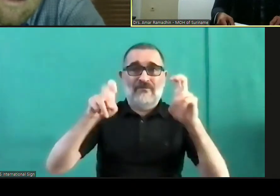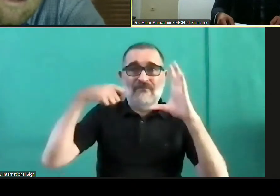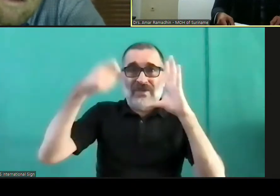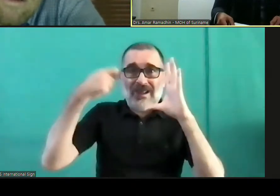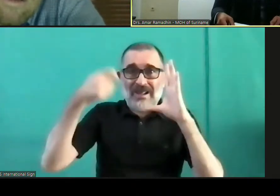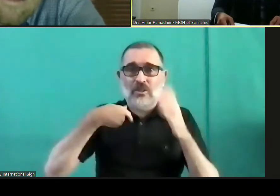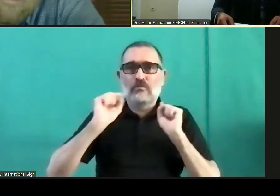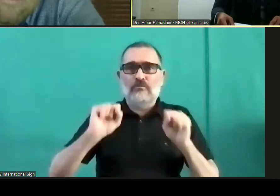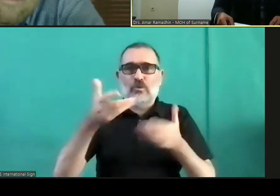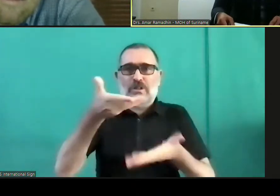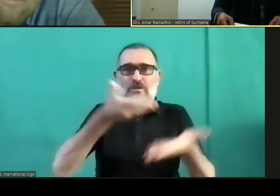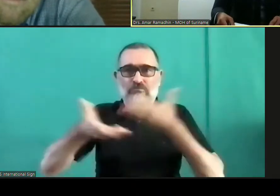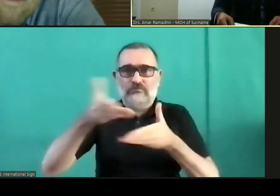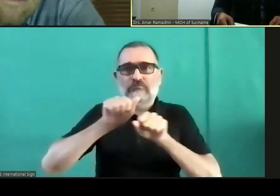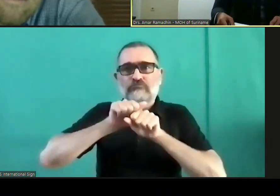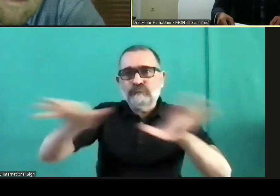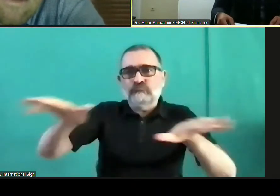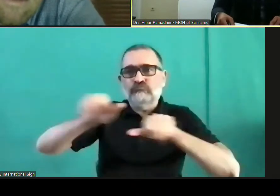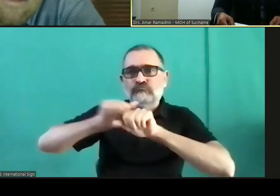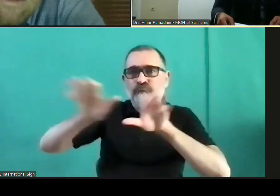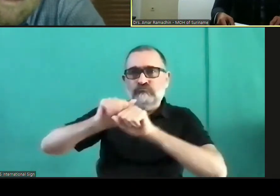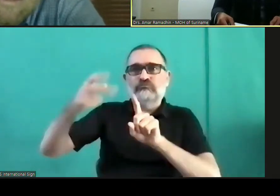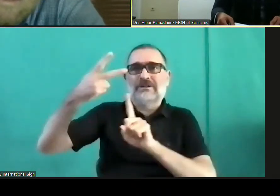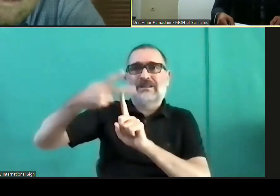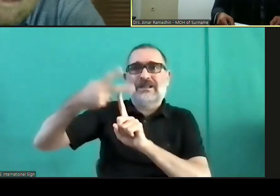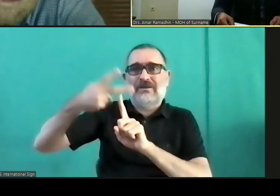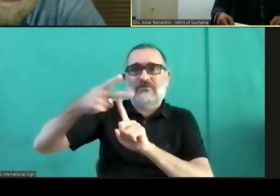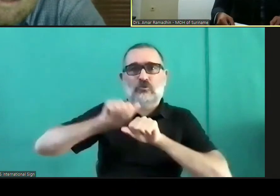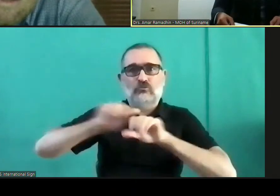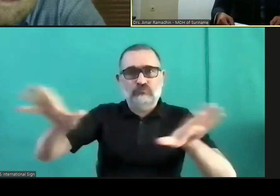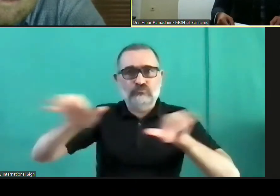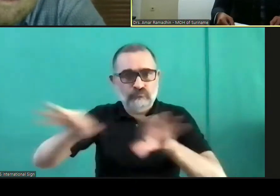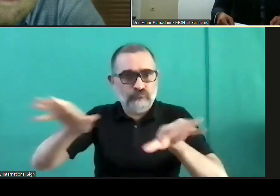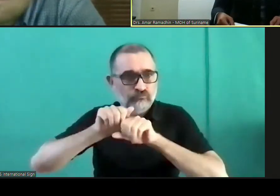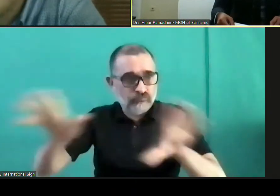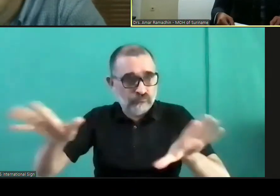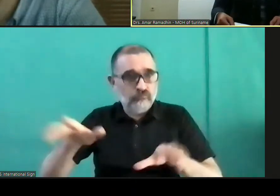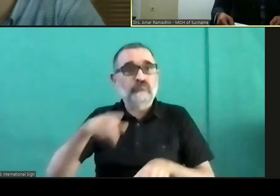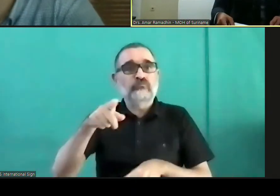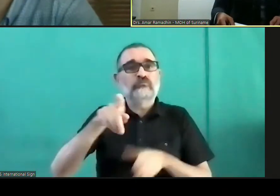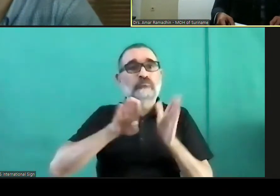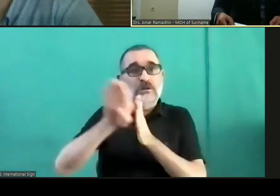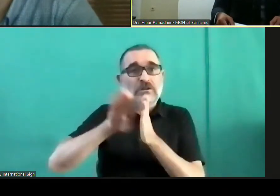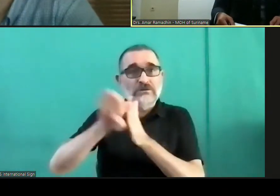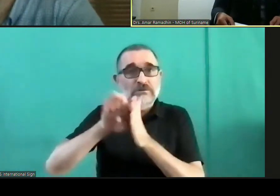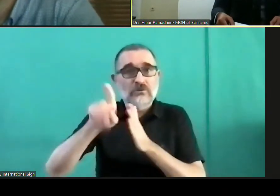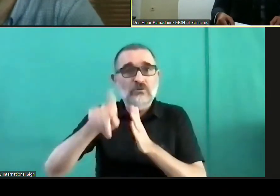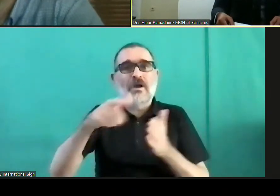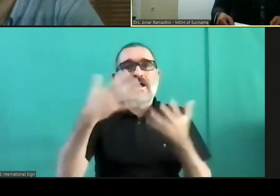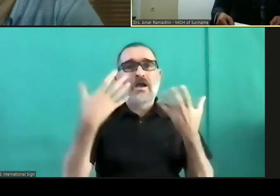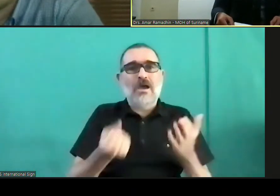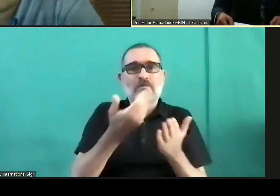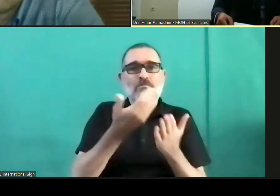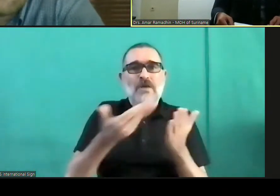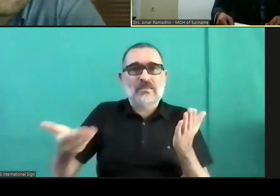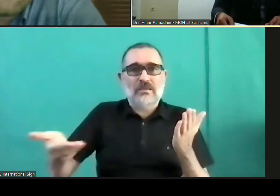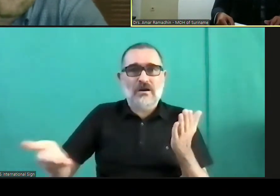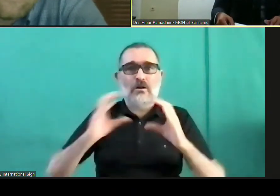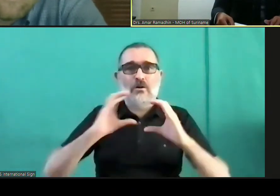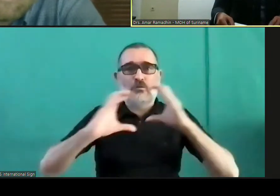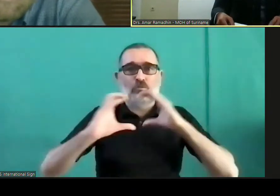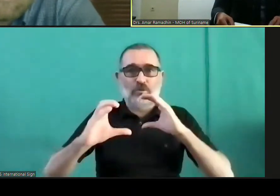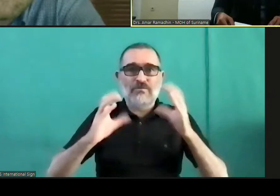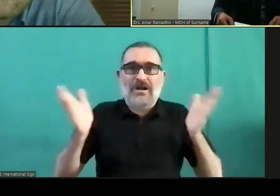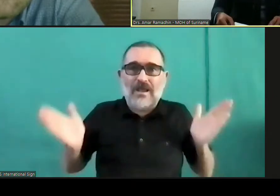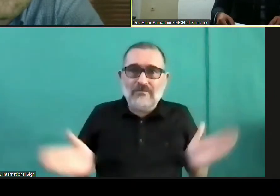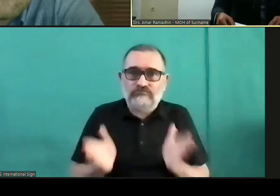channels and through the Facebook pages of our ministry. Even the Seki Siksi, which means Moving at